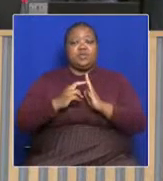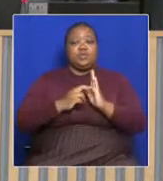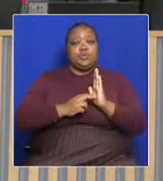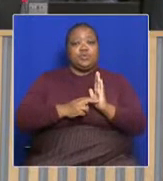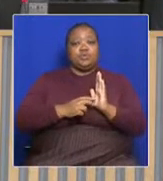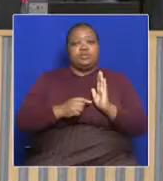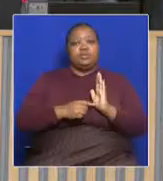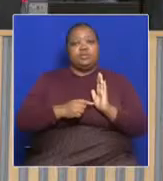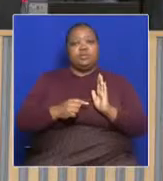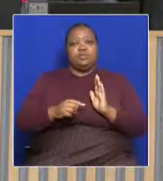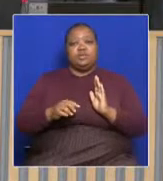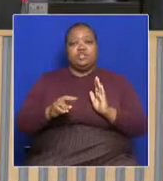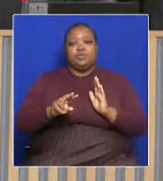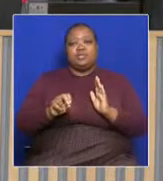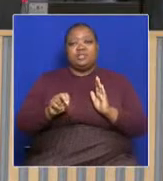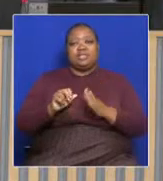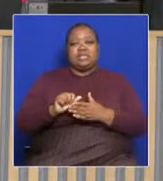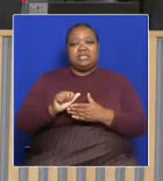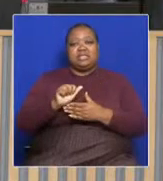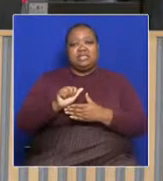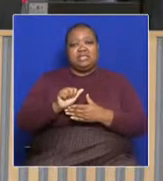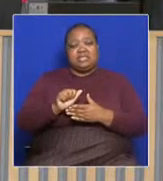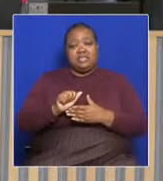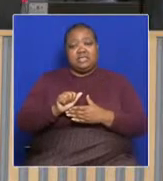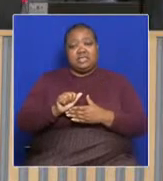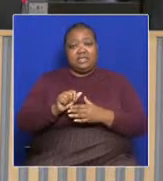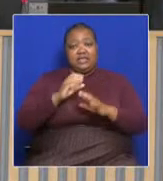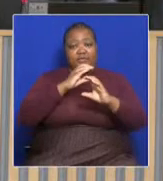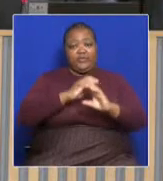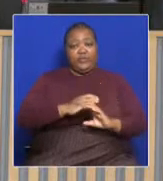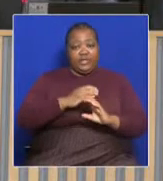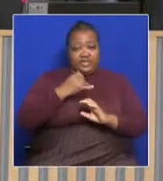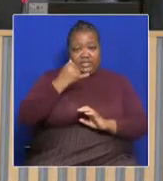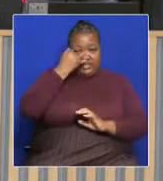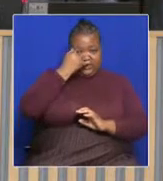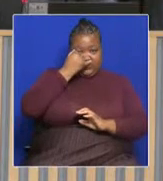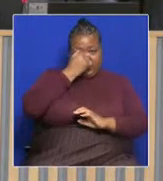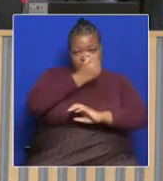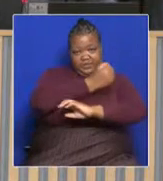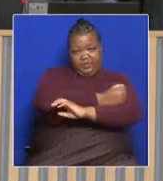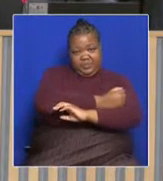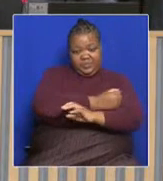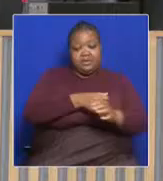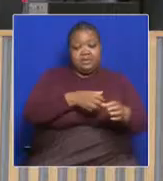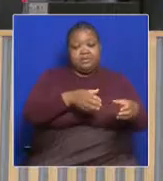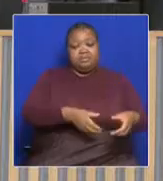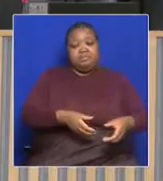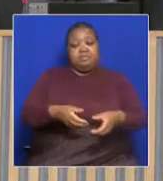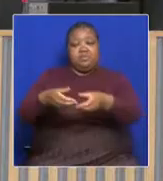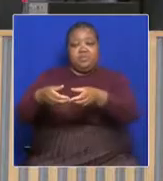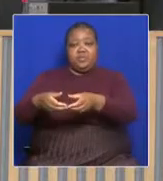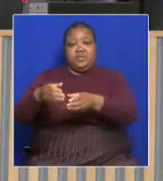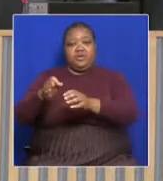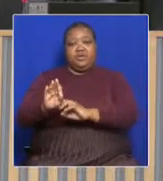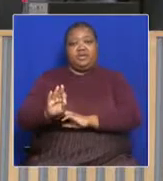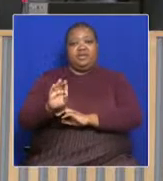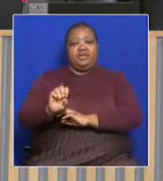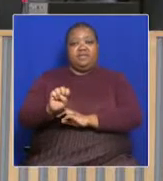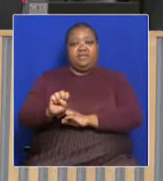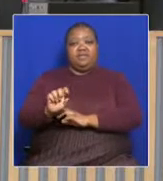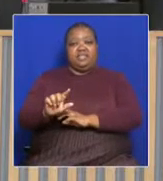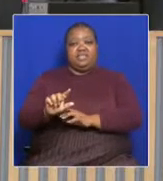protocol dealing with drugs, they are being taken to FSL in their entirety for